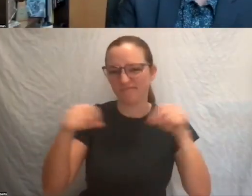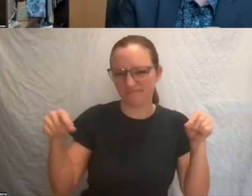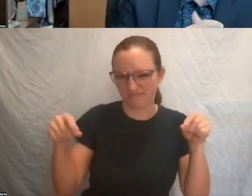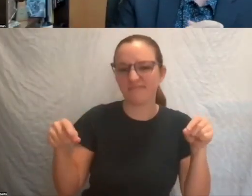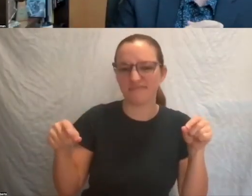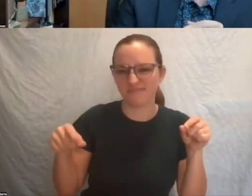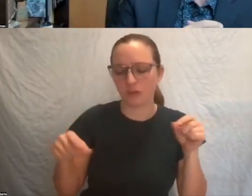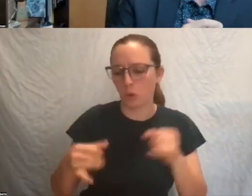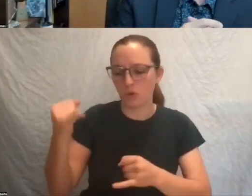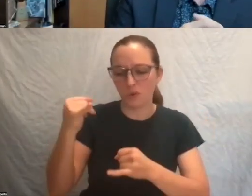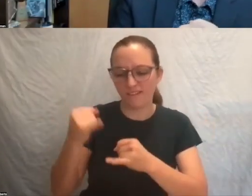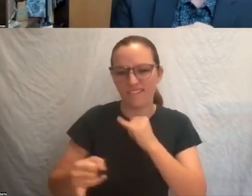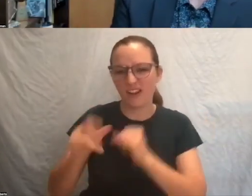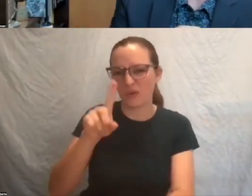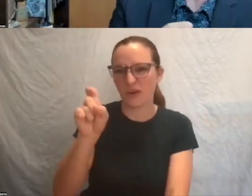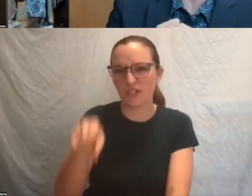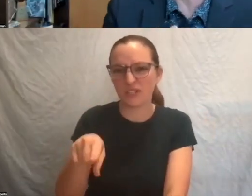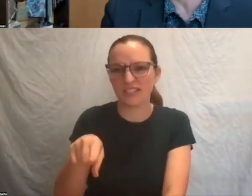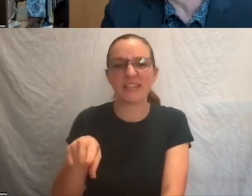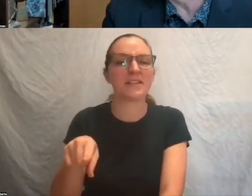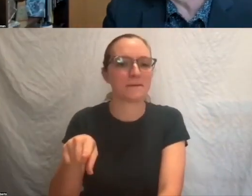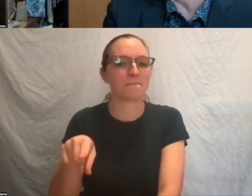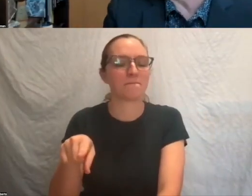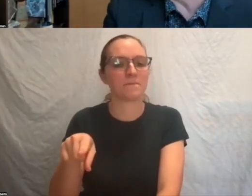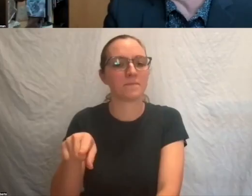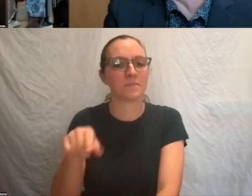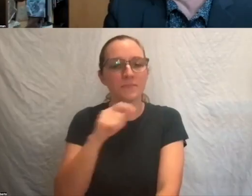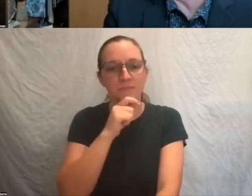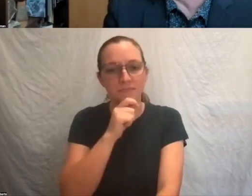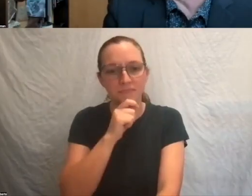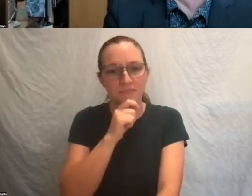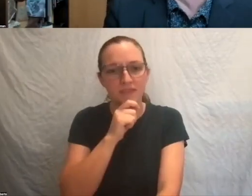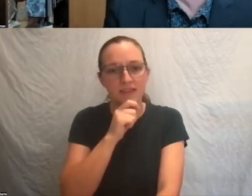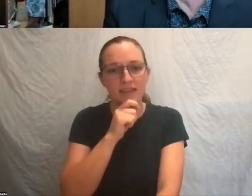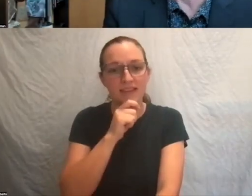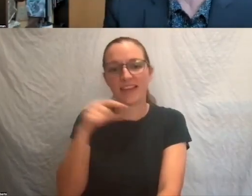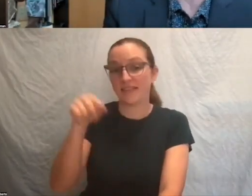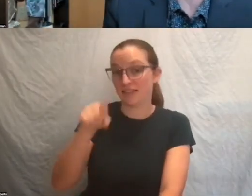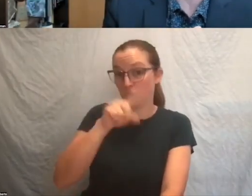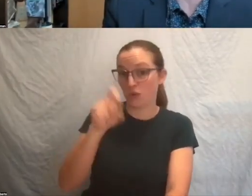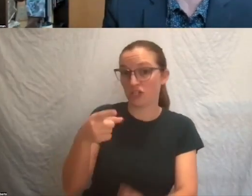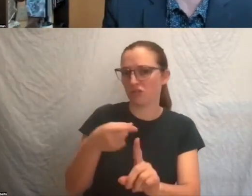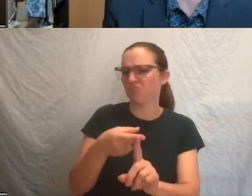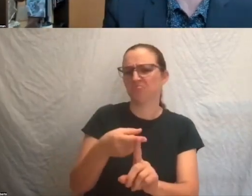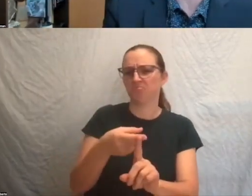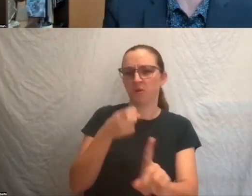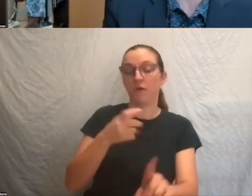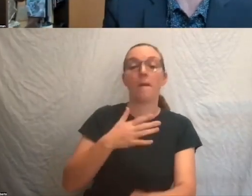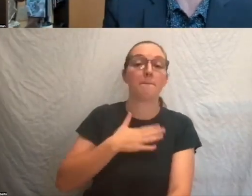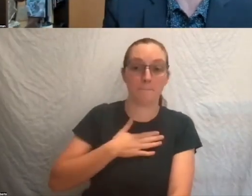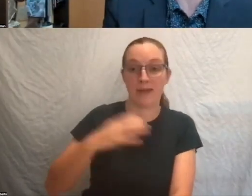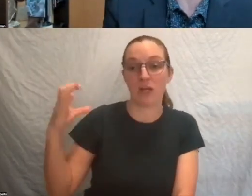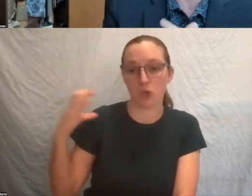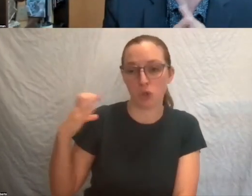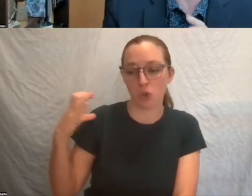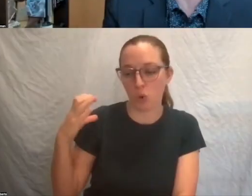one final question, and I got this from my acting coach, Corey Allen. He would ask